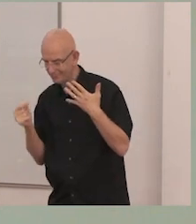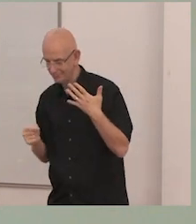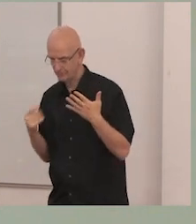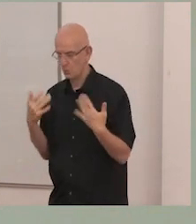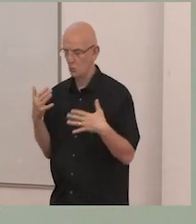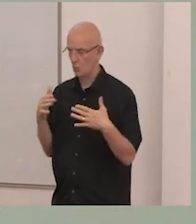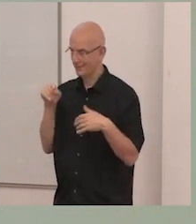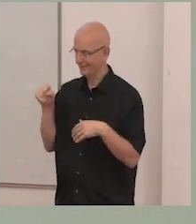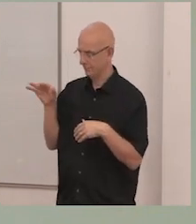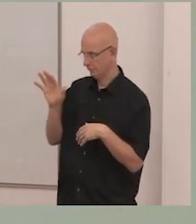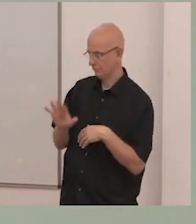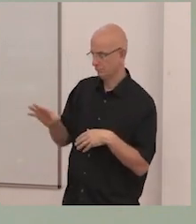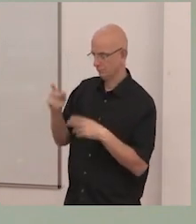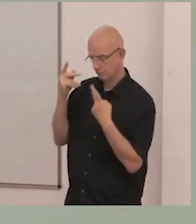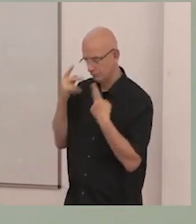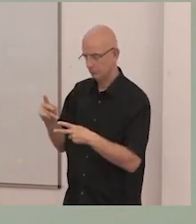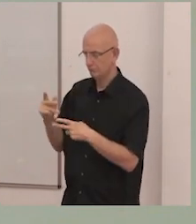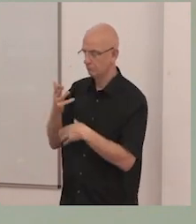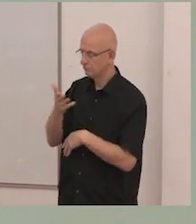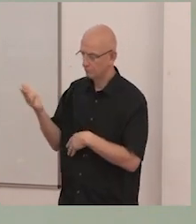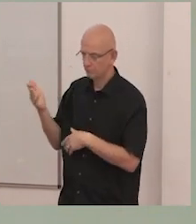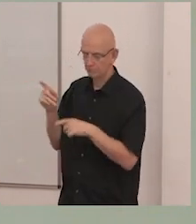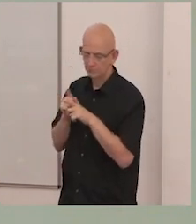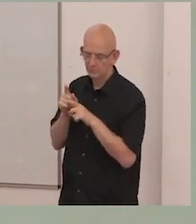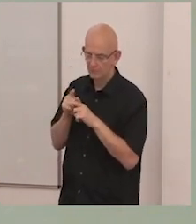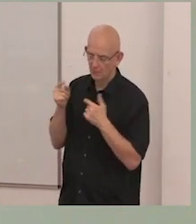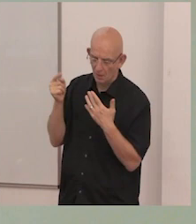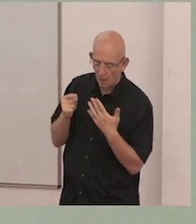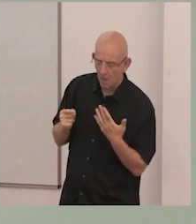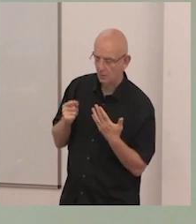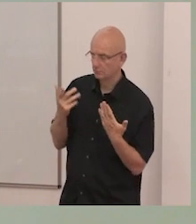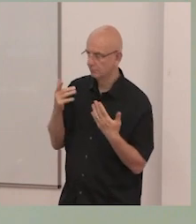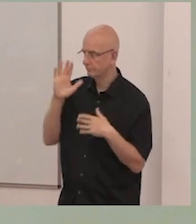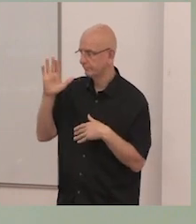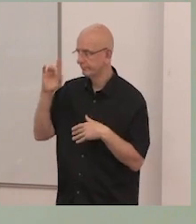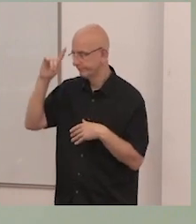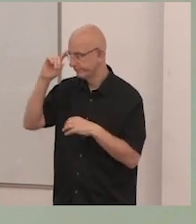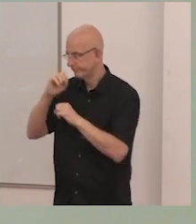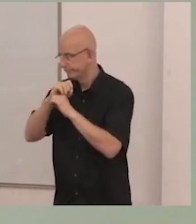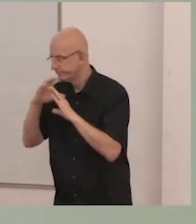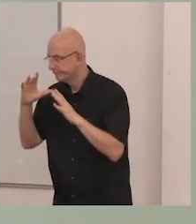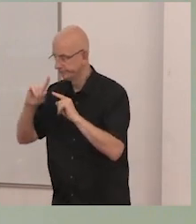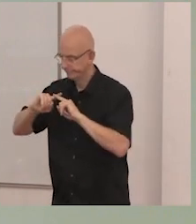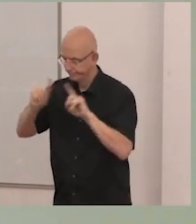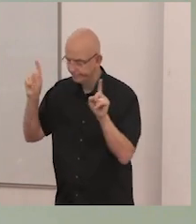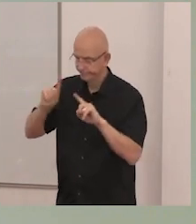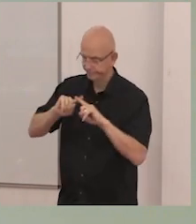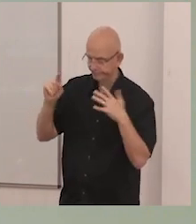including ideological reasons. And I think it is still important for us